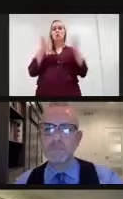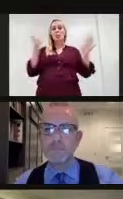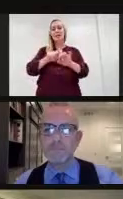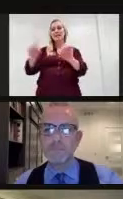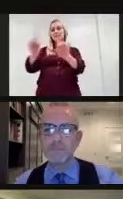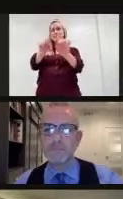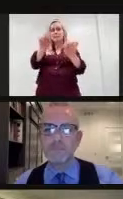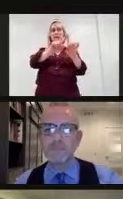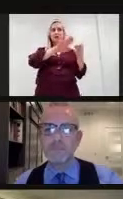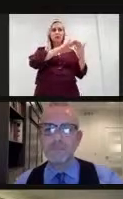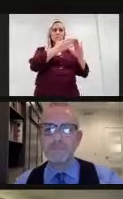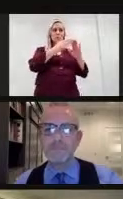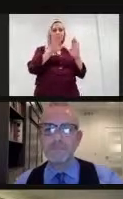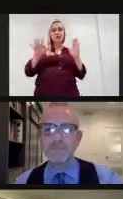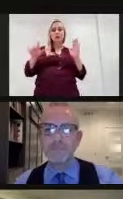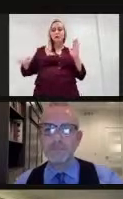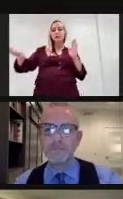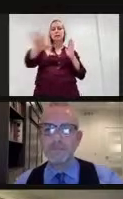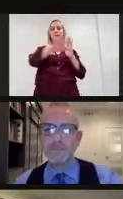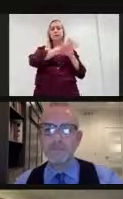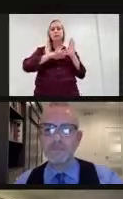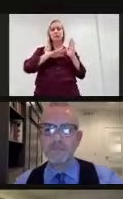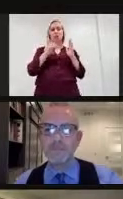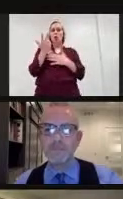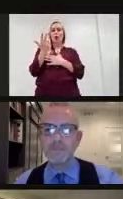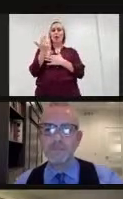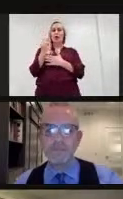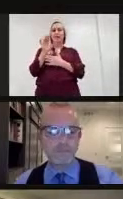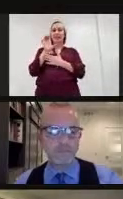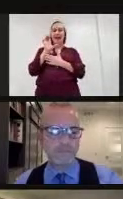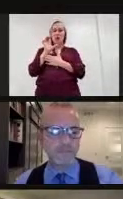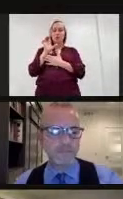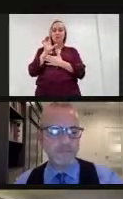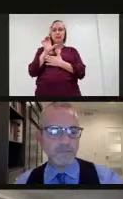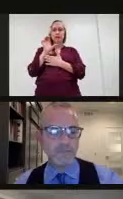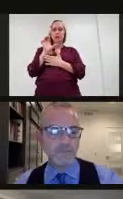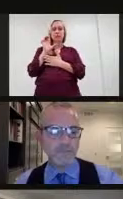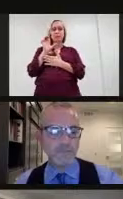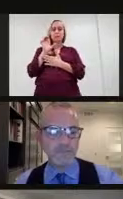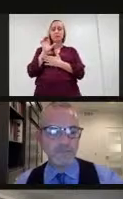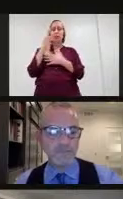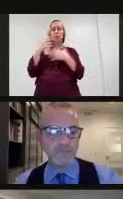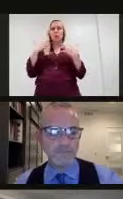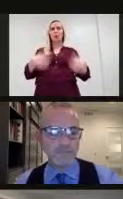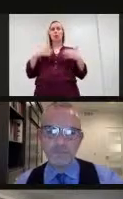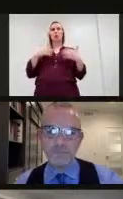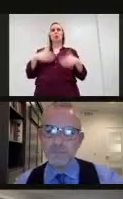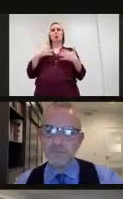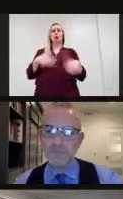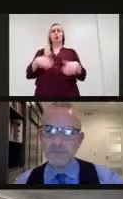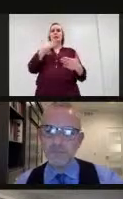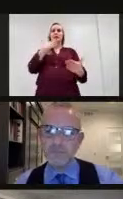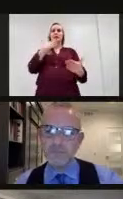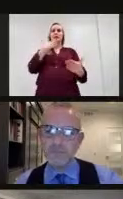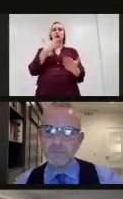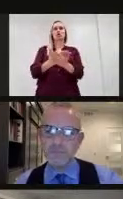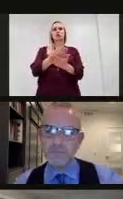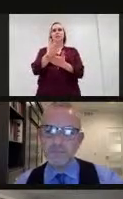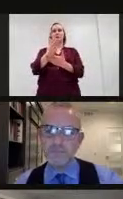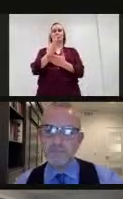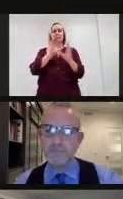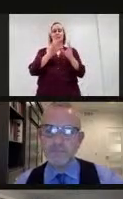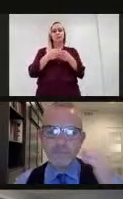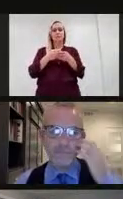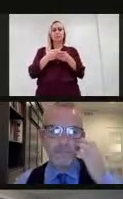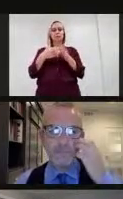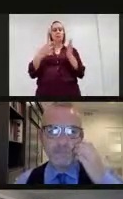communities and you know, it got 13,000, which is a very good sample size. Now, did it proportionately represent different